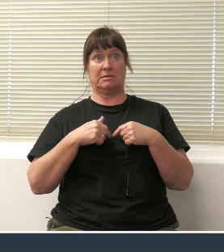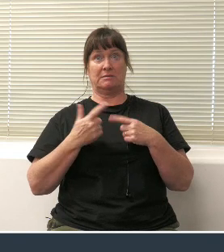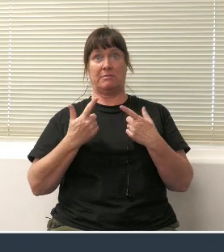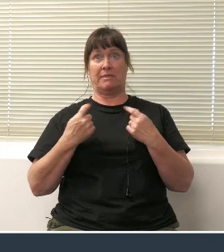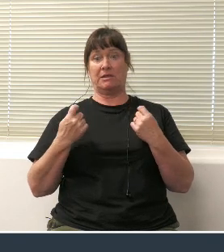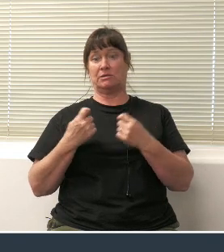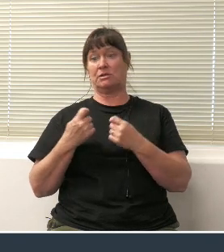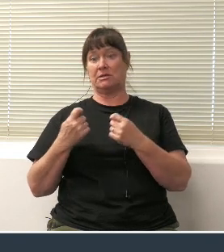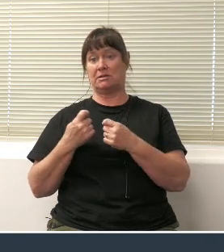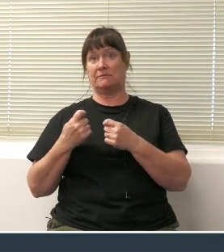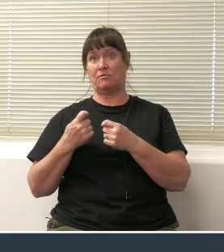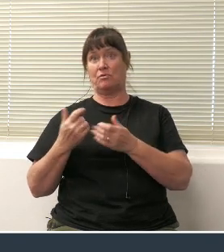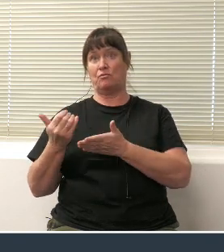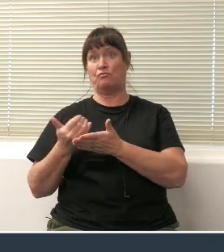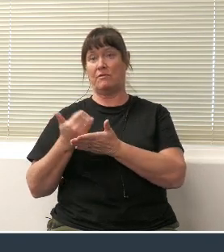the revenue and financing policy.